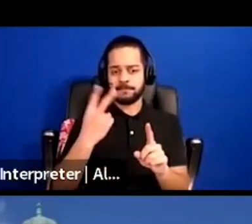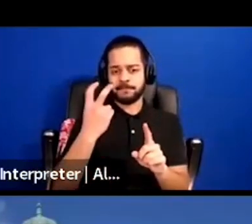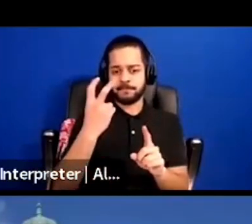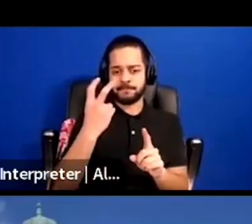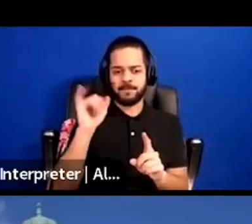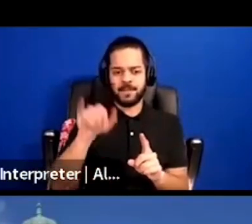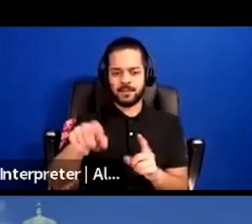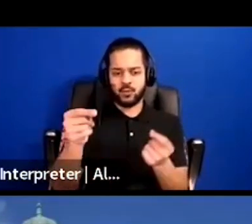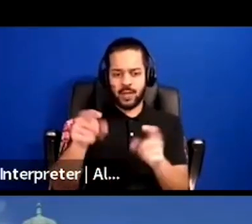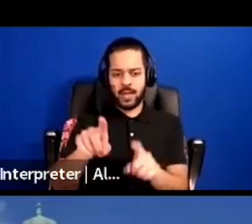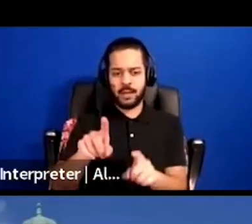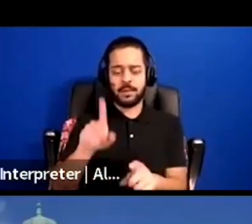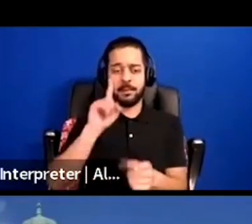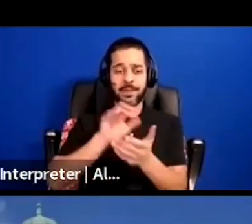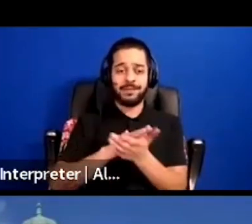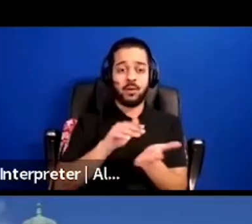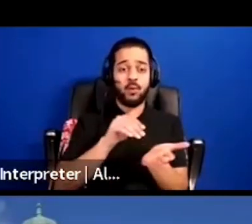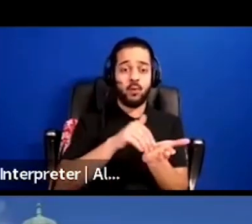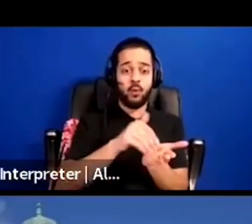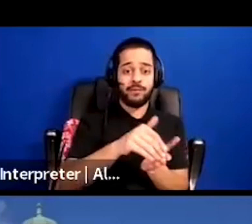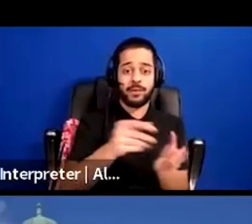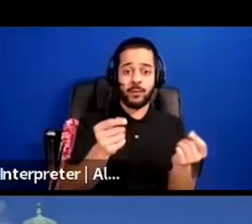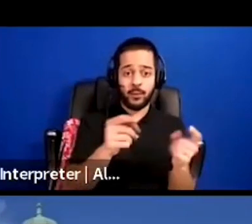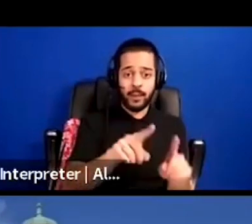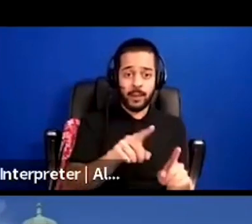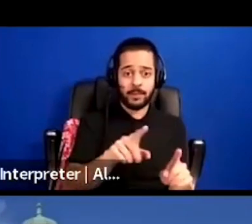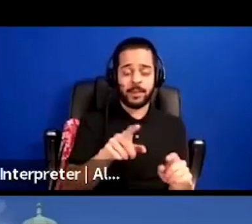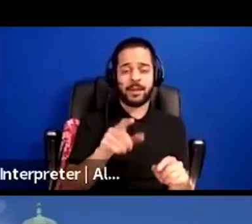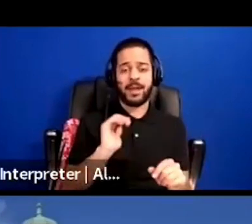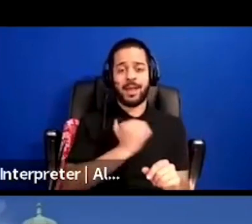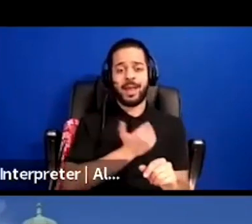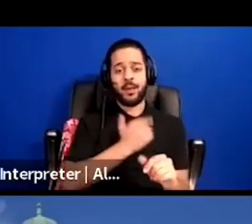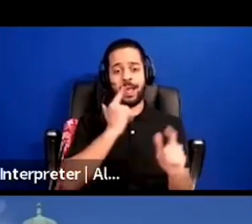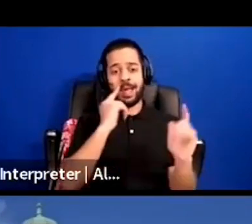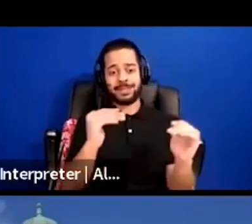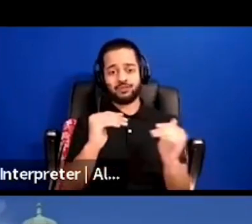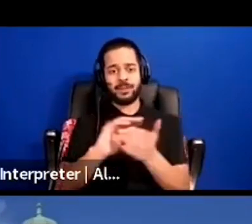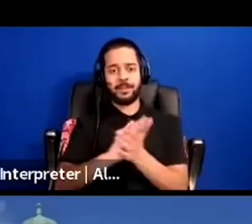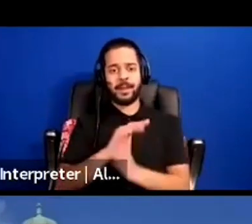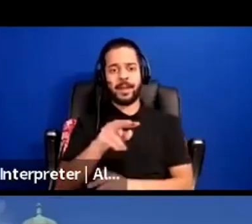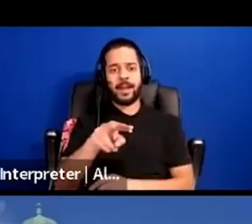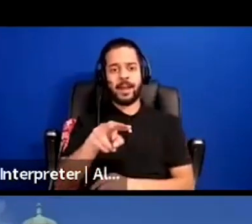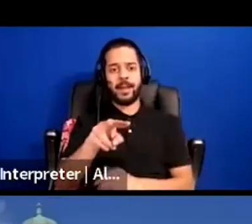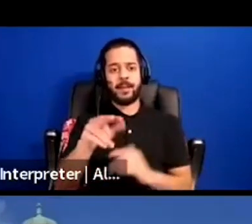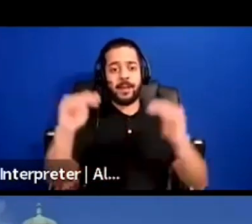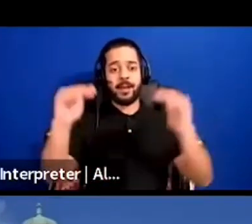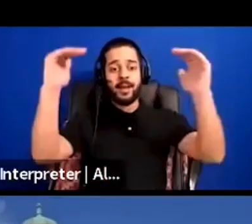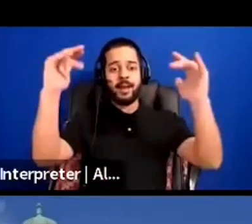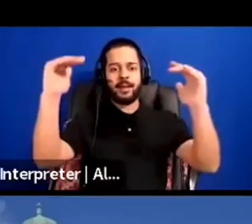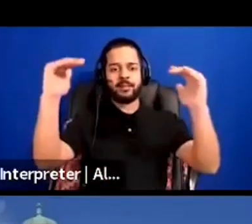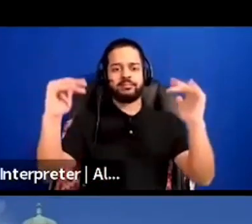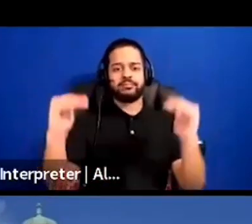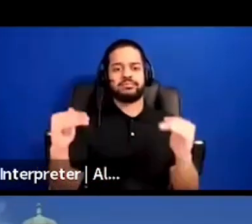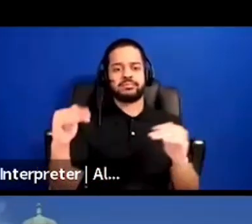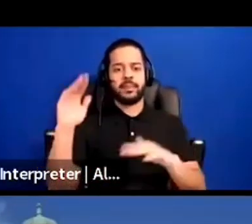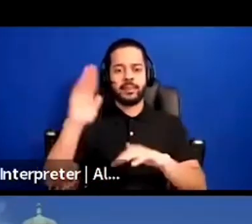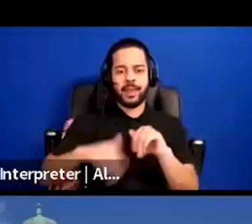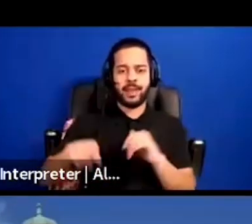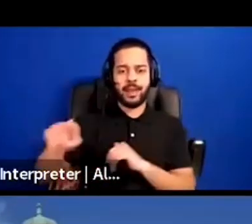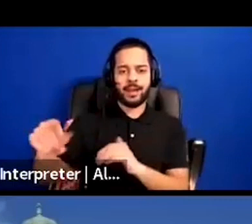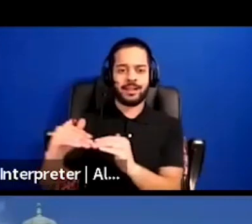that often what ends up happening is we lower our expectation about the rate of progress rather than saying we didn't